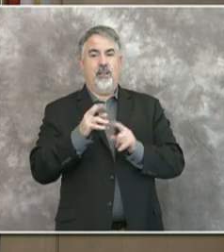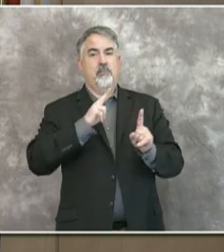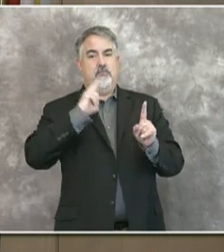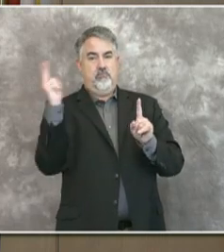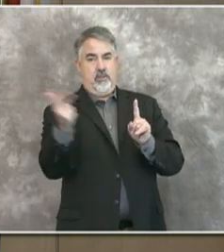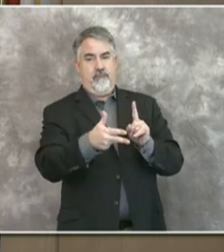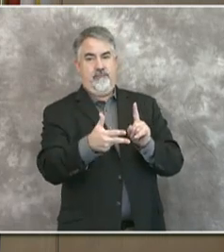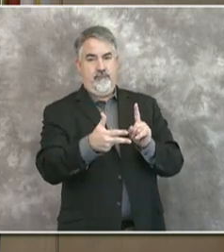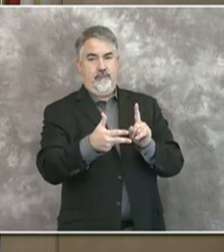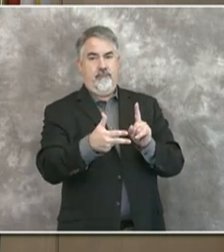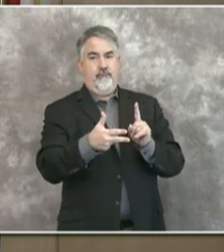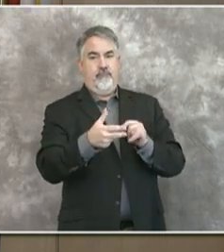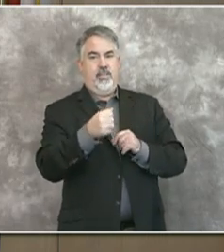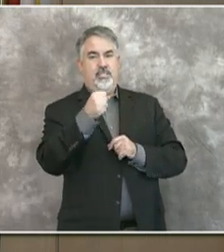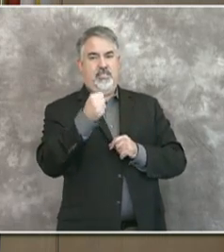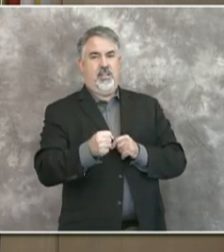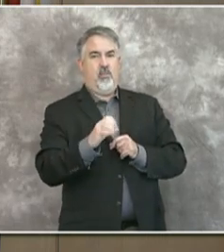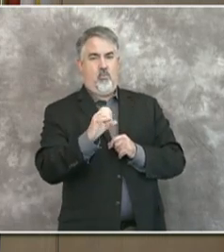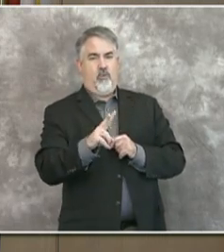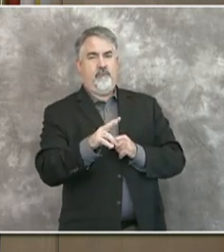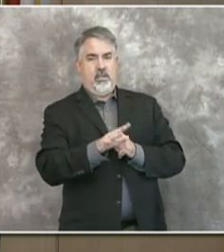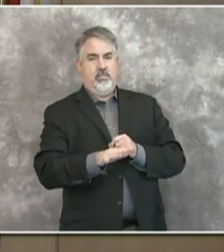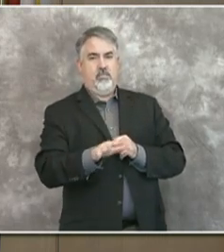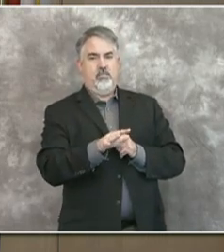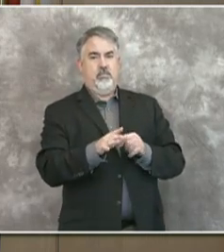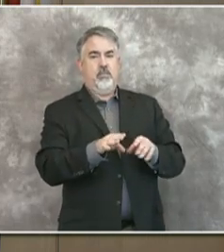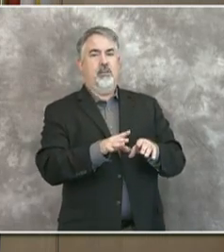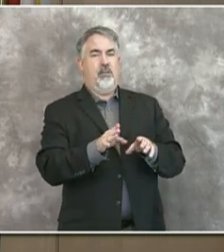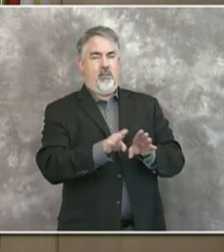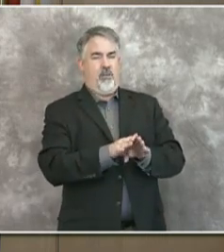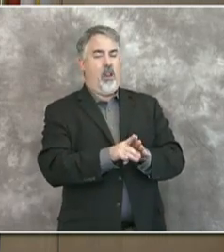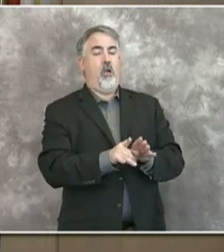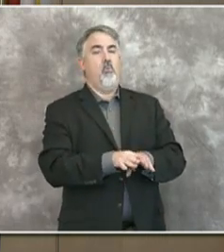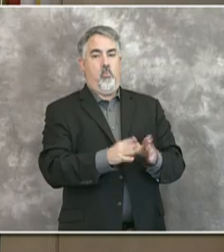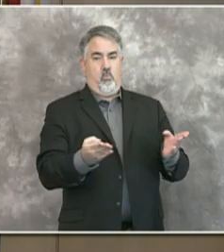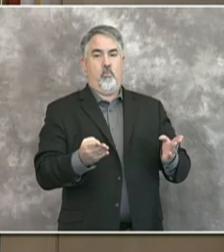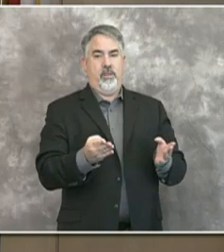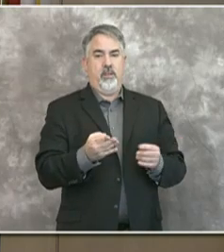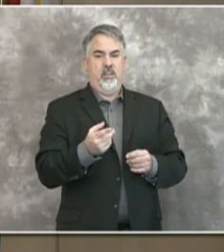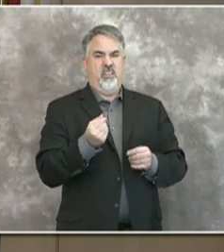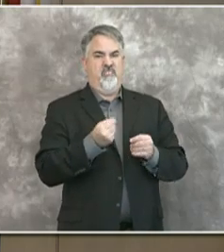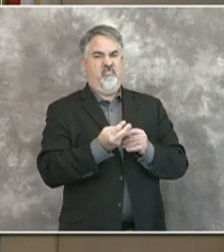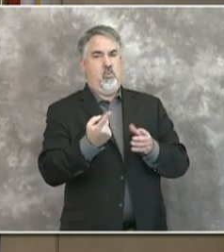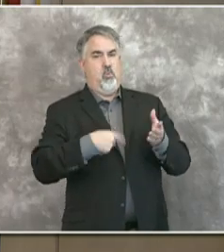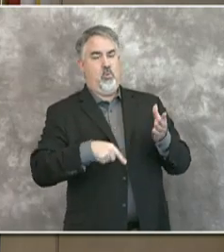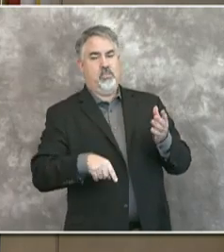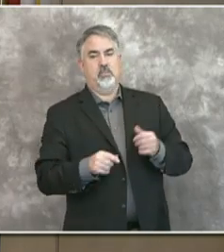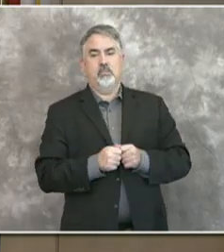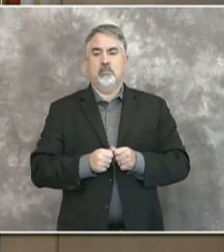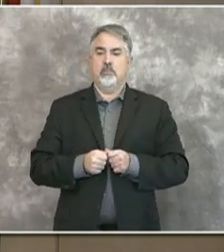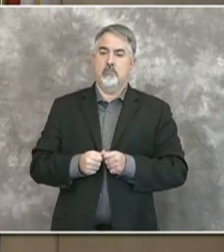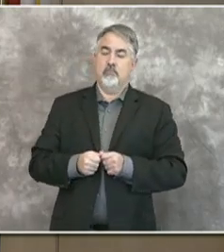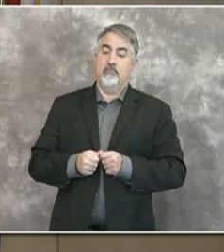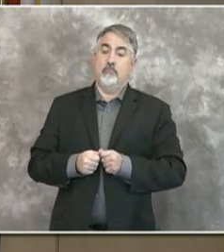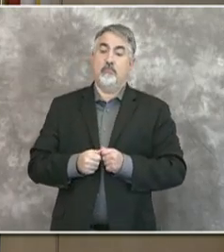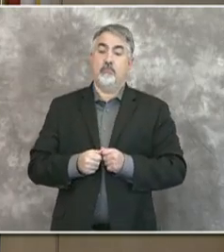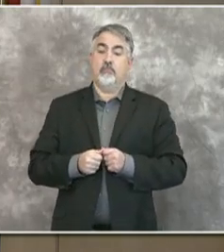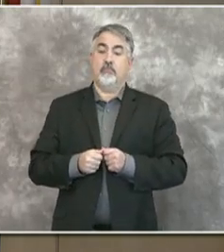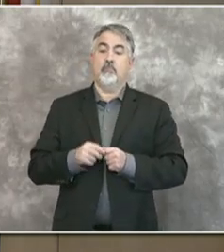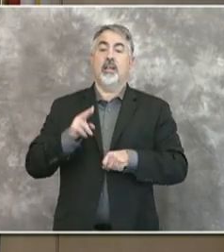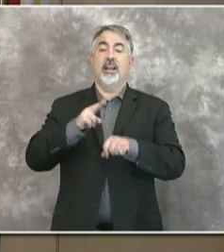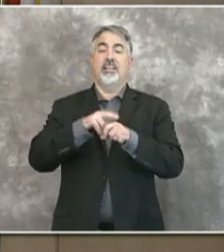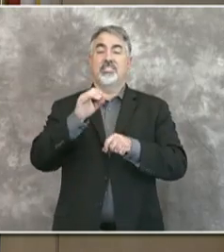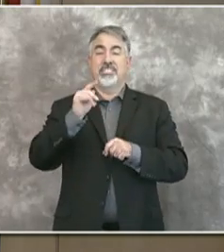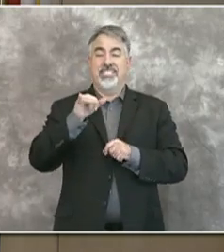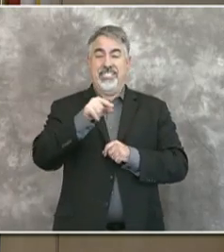and we'll have more information on that in the coming week. In National City, we're working with the mayor to see how we can partner to do